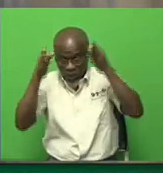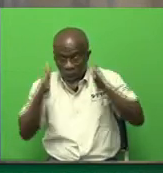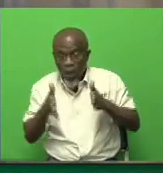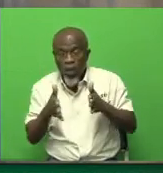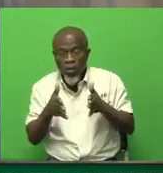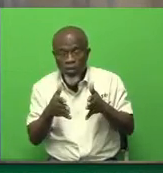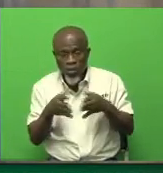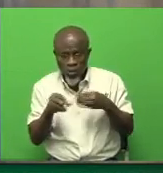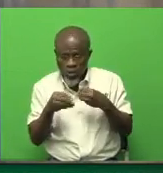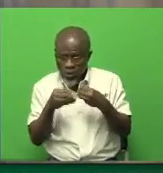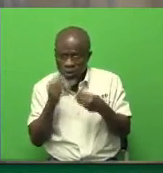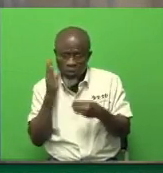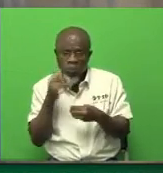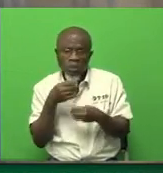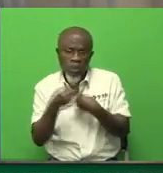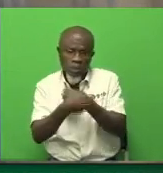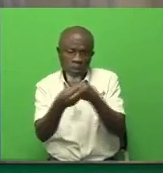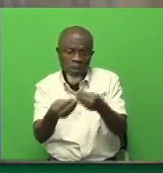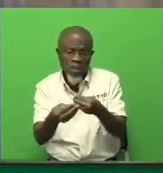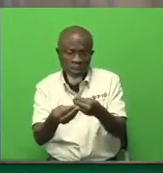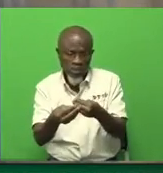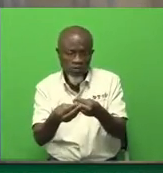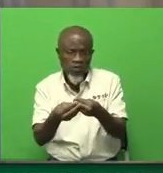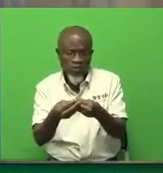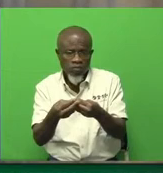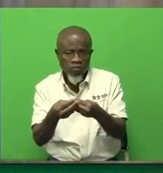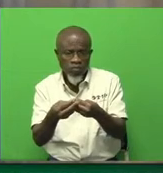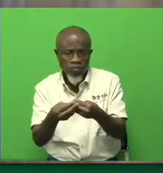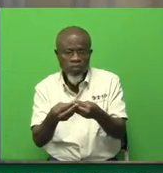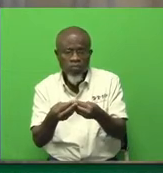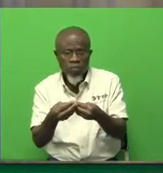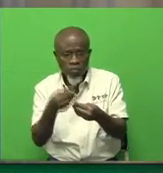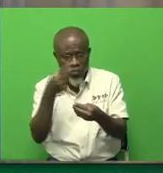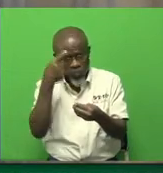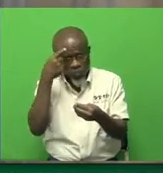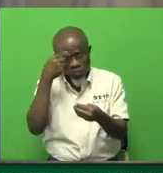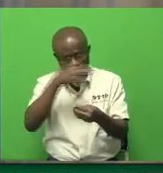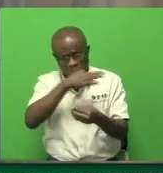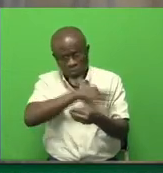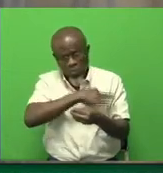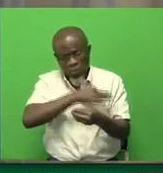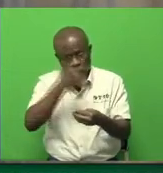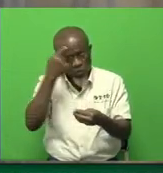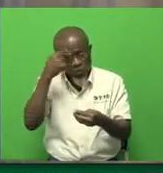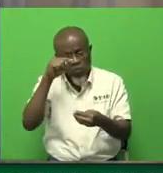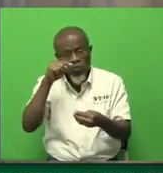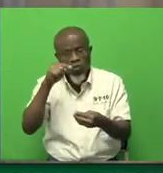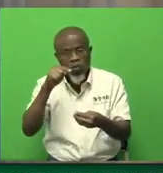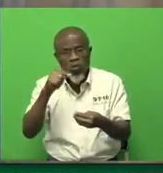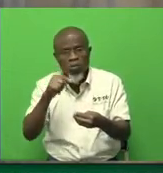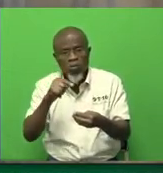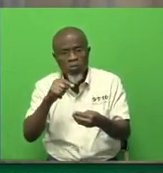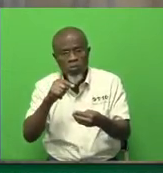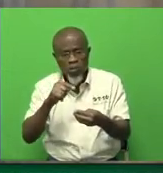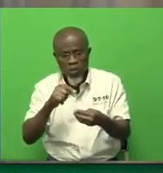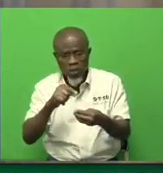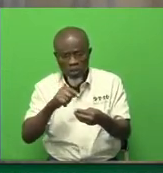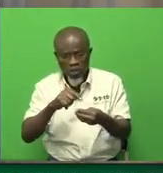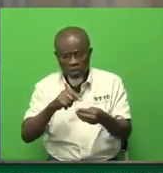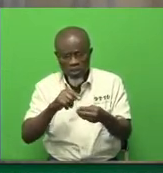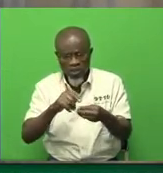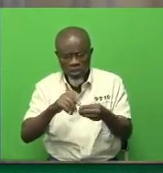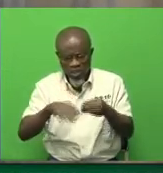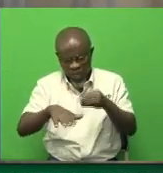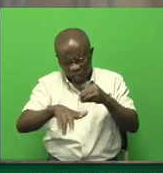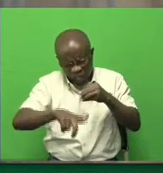on a sliding scale for shallow Marine errors so for example the middleband of U.S is 70